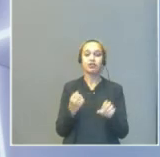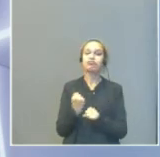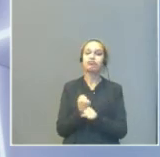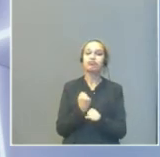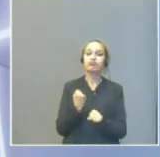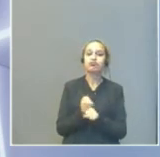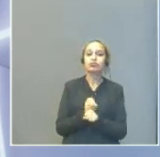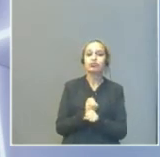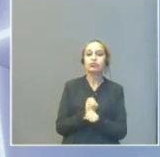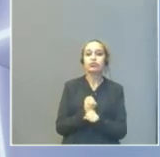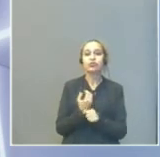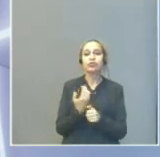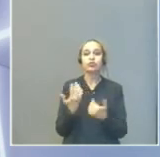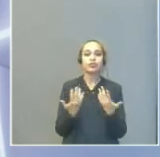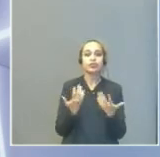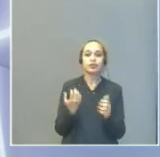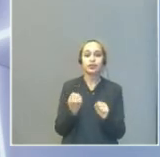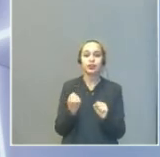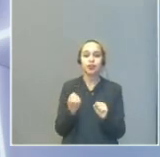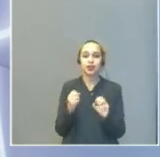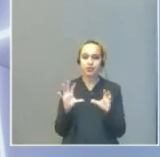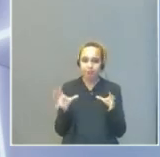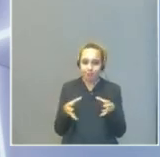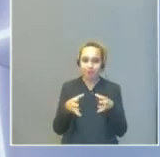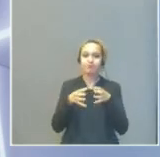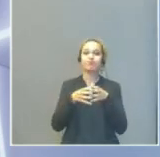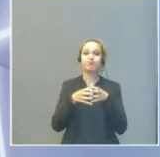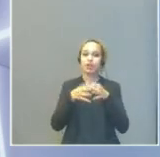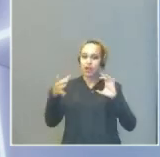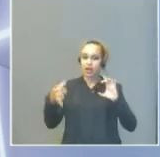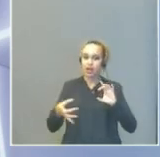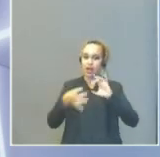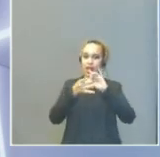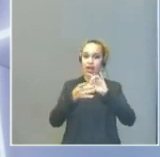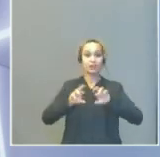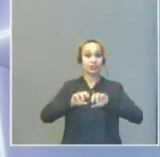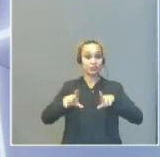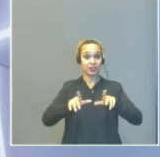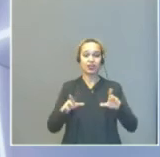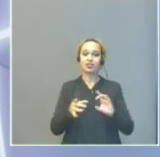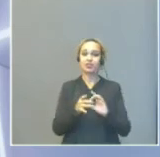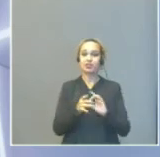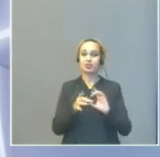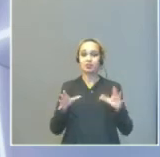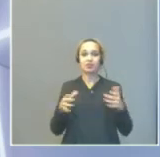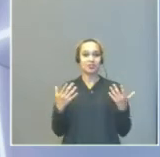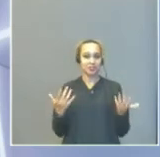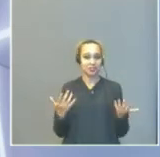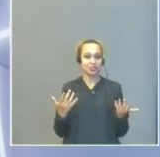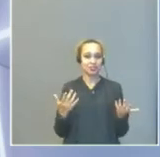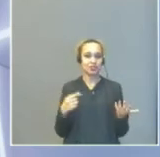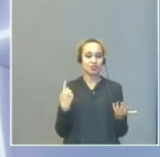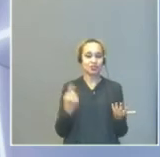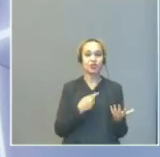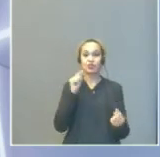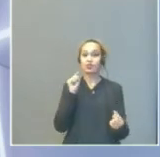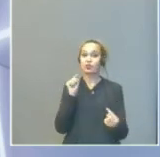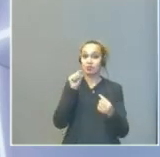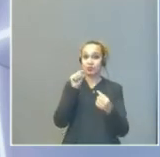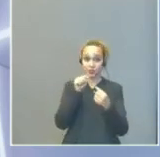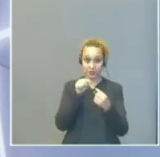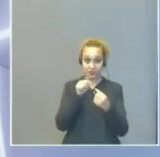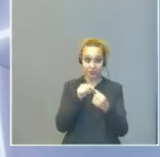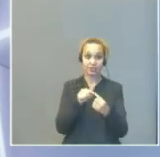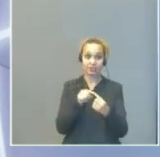to build coalitions differently. It might allow us to frame our goals entirely different. So this